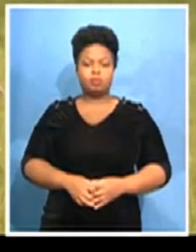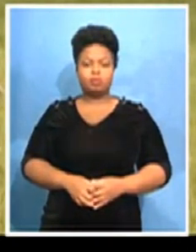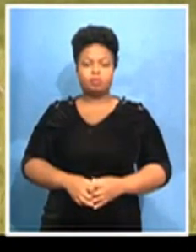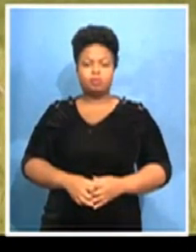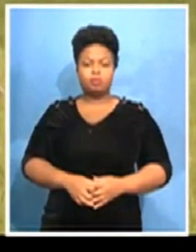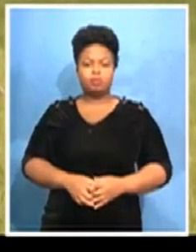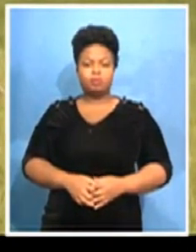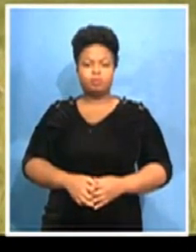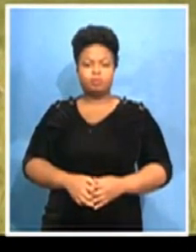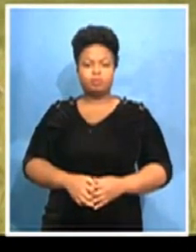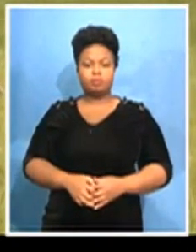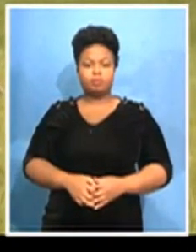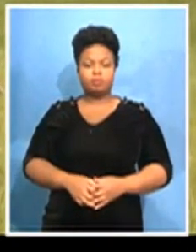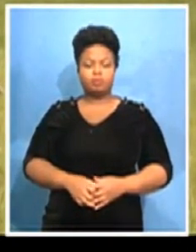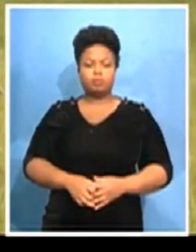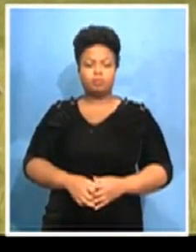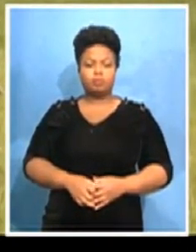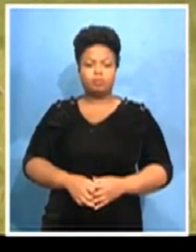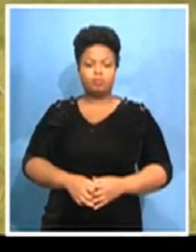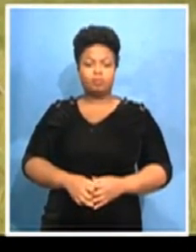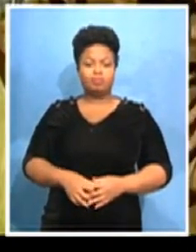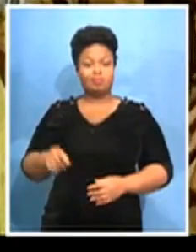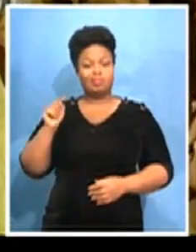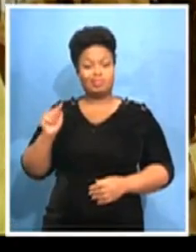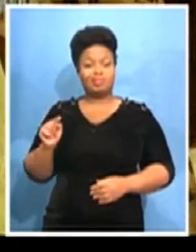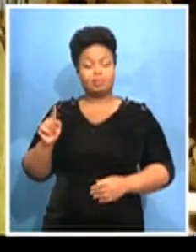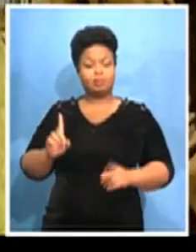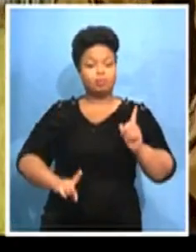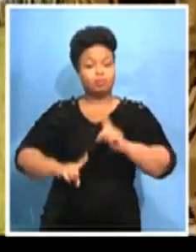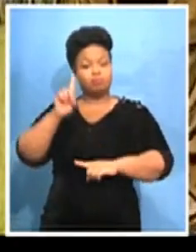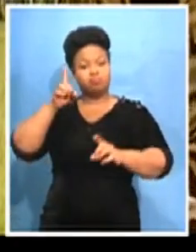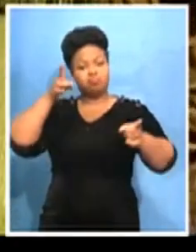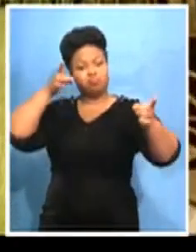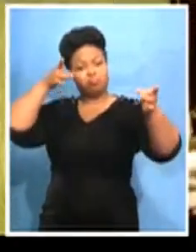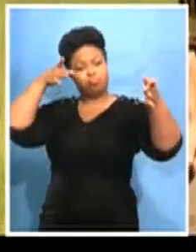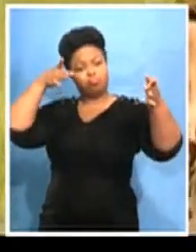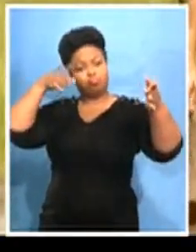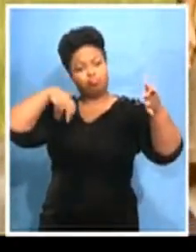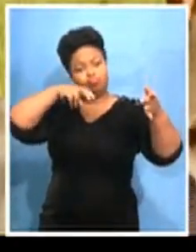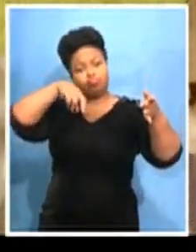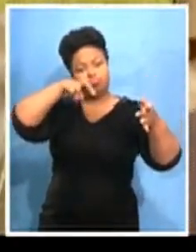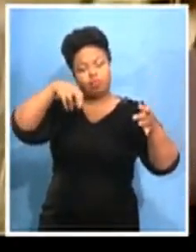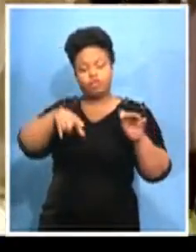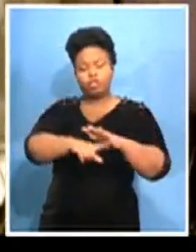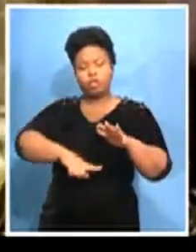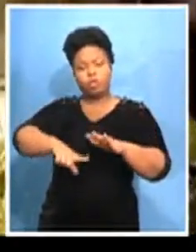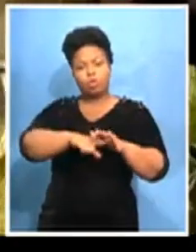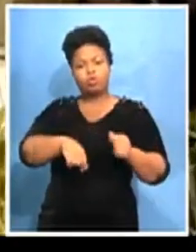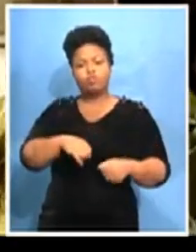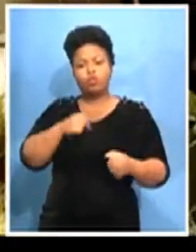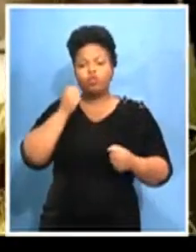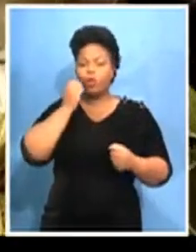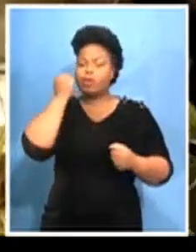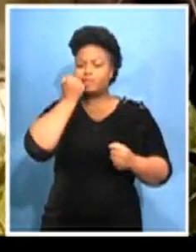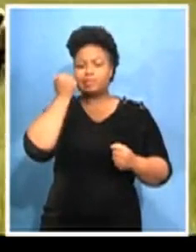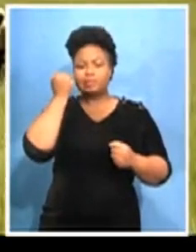The result of a successful hunting trip. These local biltong producers have just shot and killed a prized